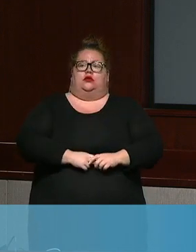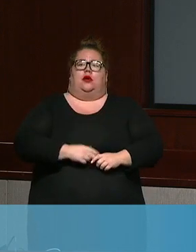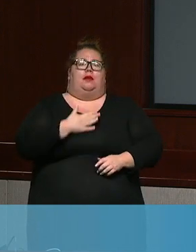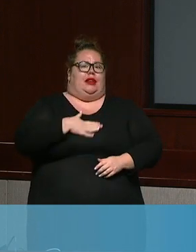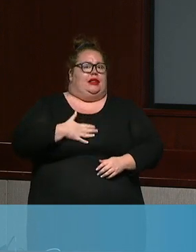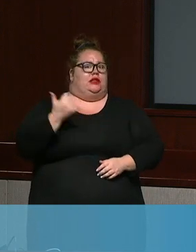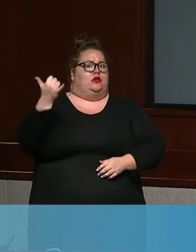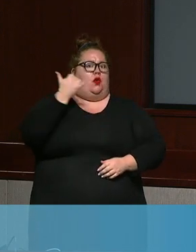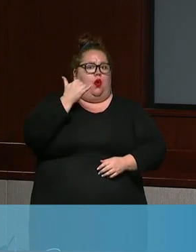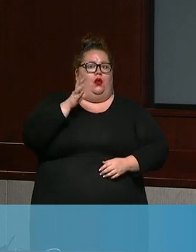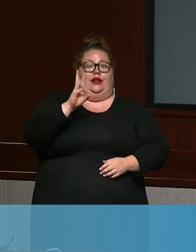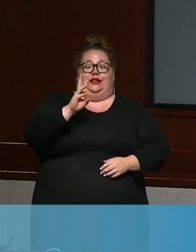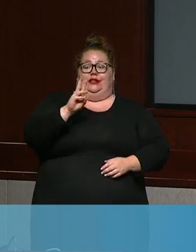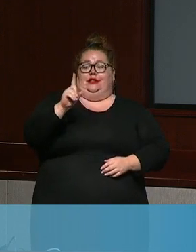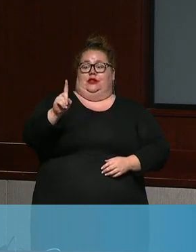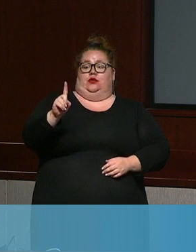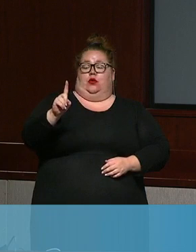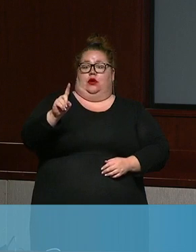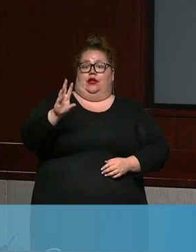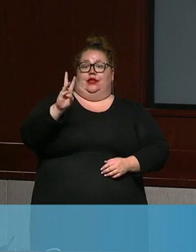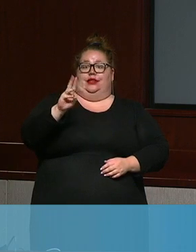is